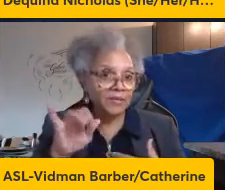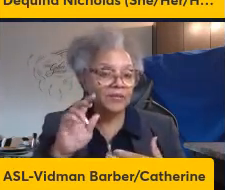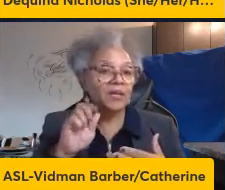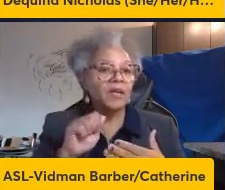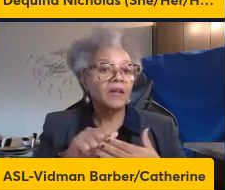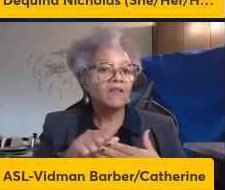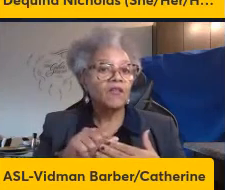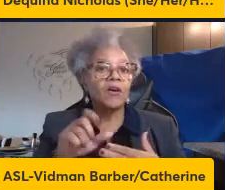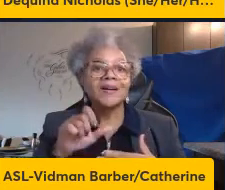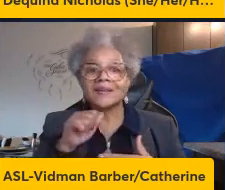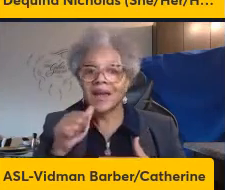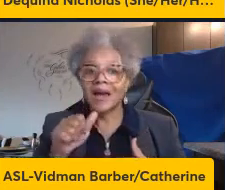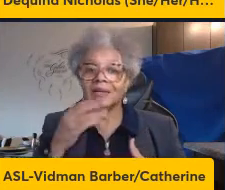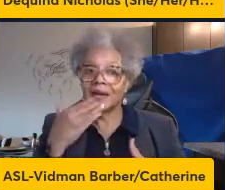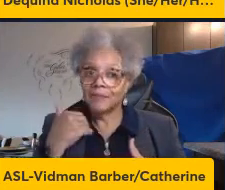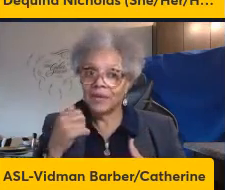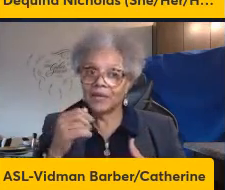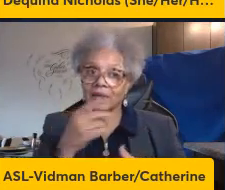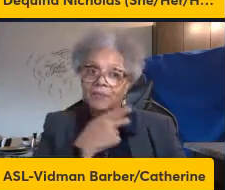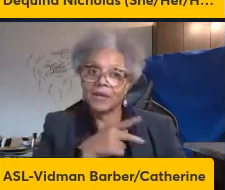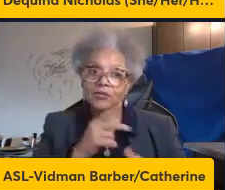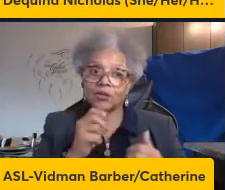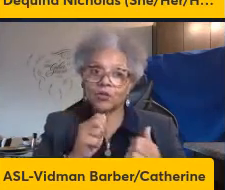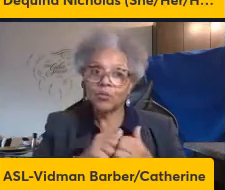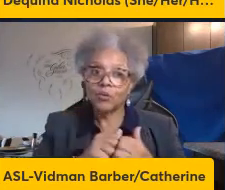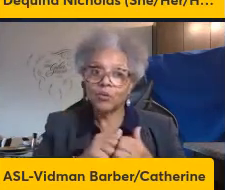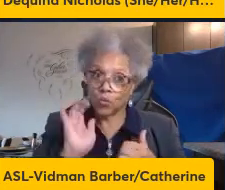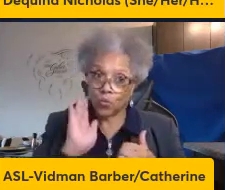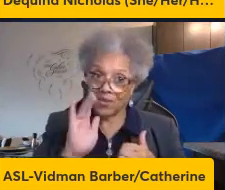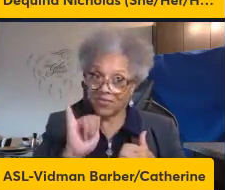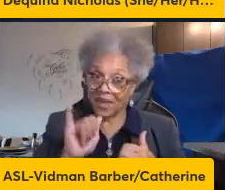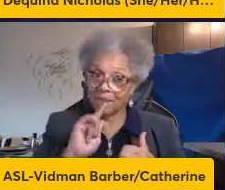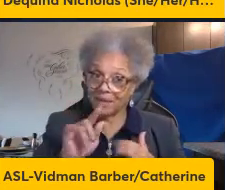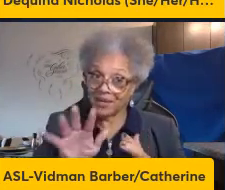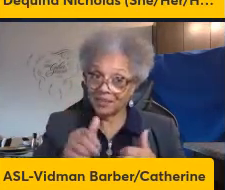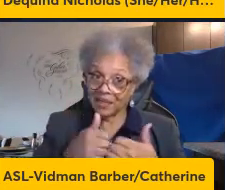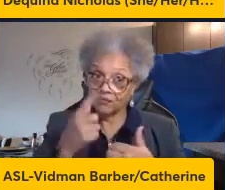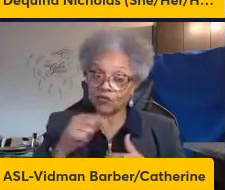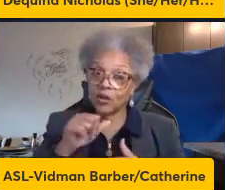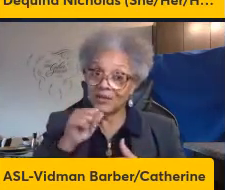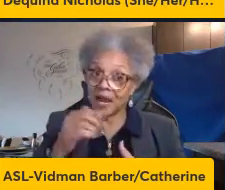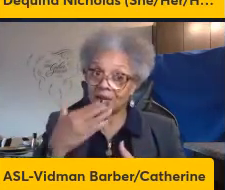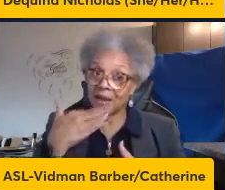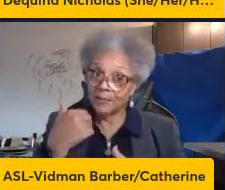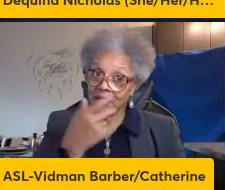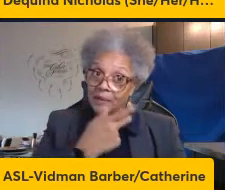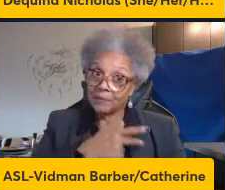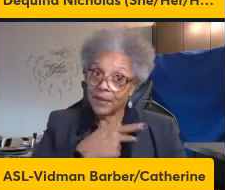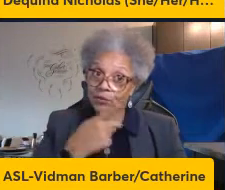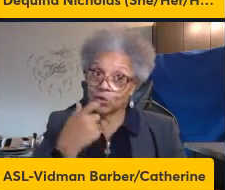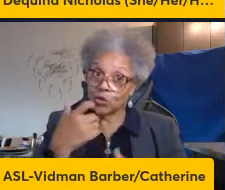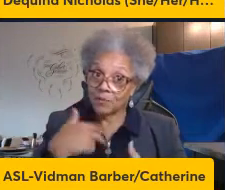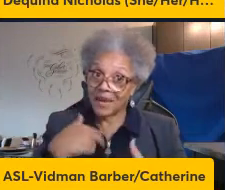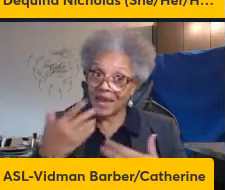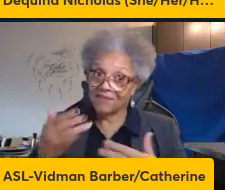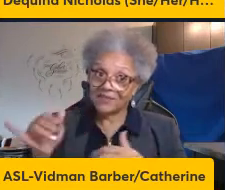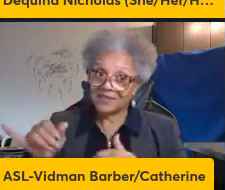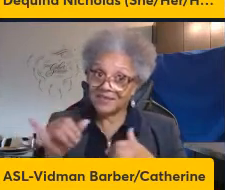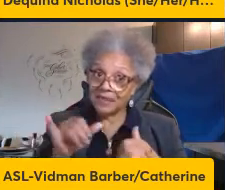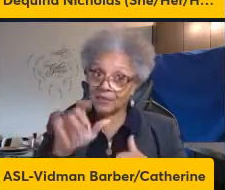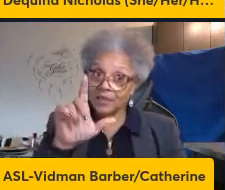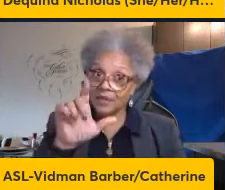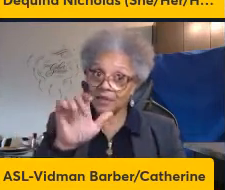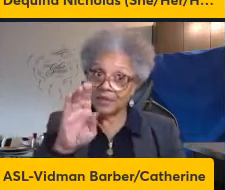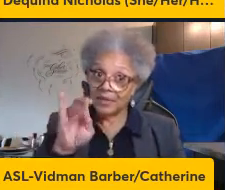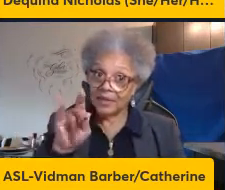may have, would that be a challenge for non-diabetic patients who could have similar lipids in their